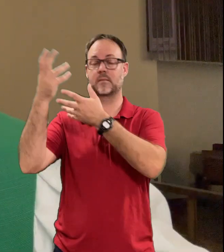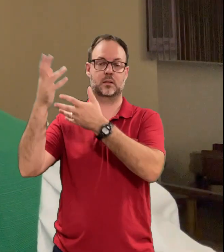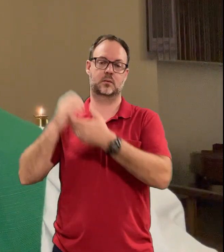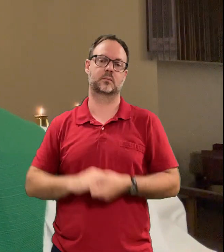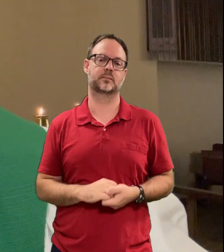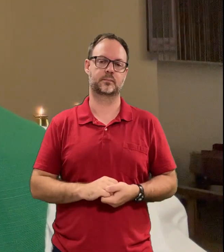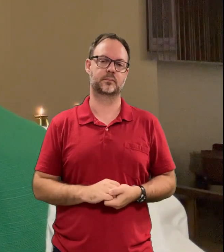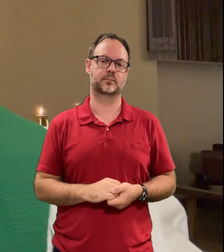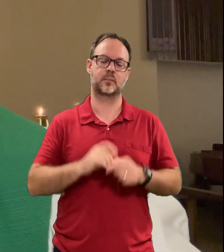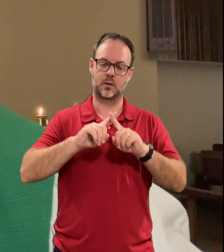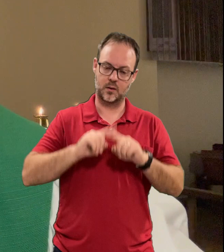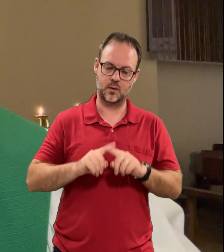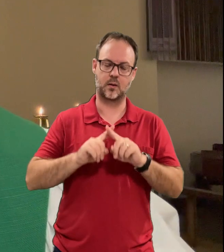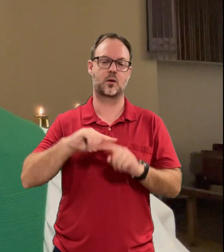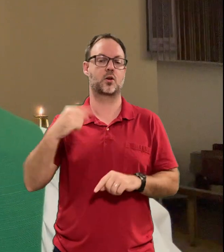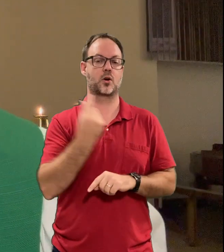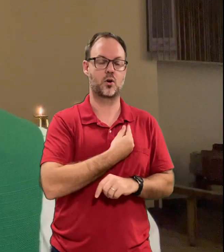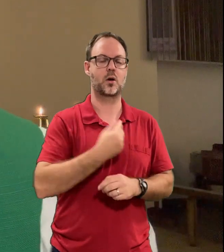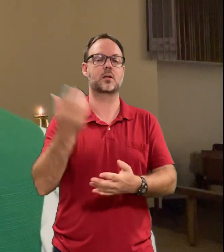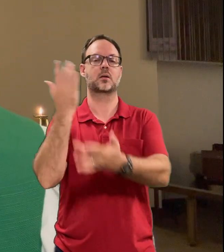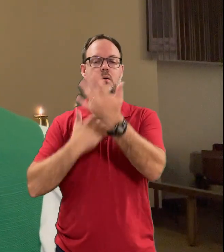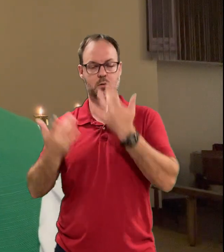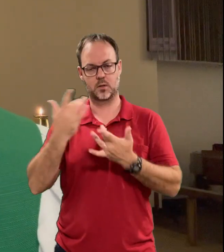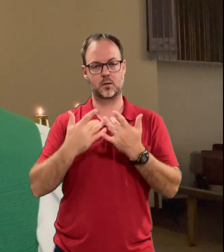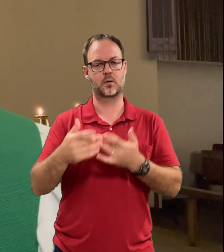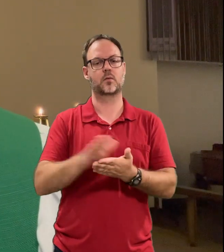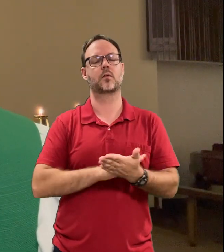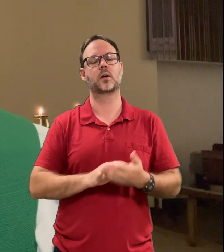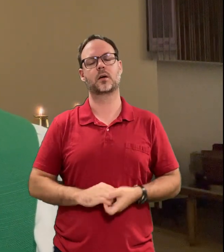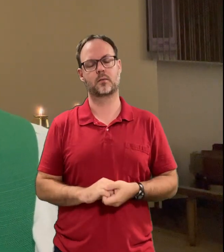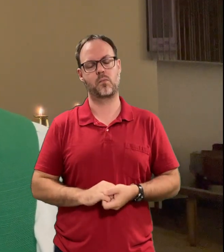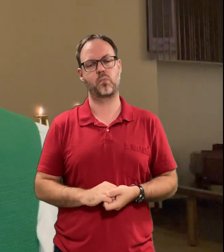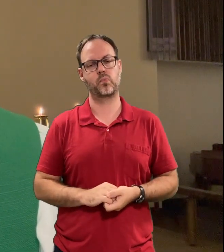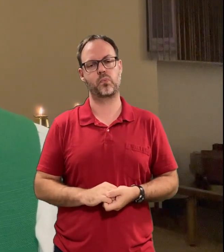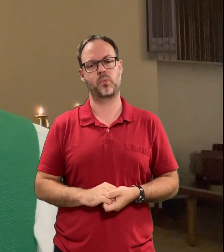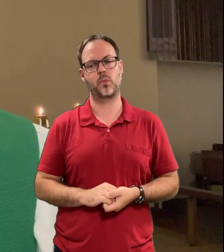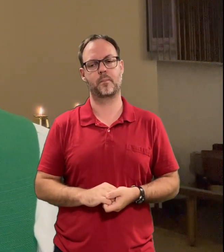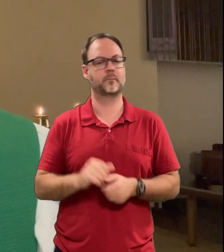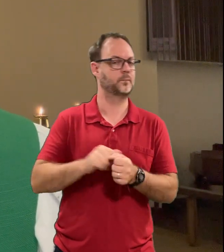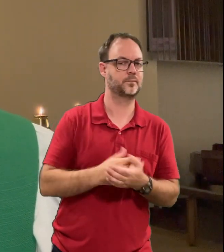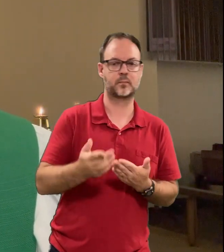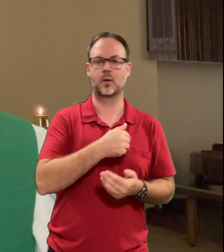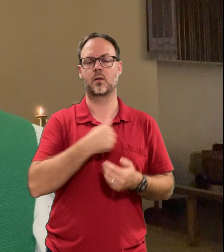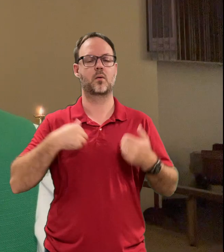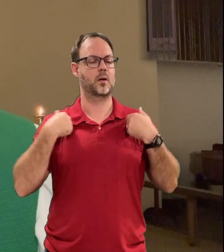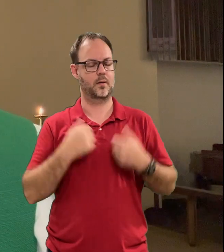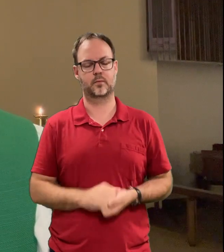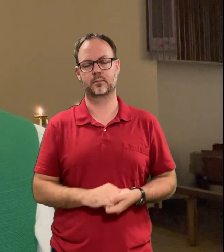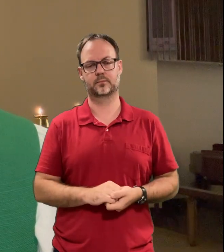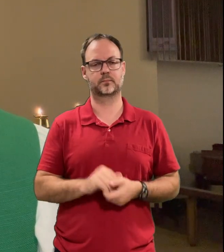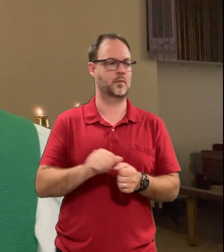Confess it to God. Rely on His grace and mercy to forgive you. Everything we